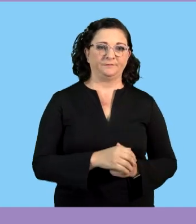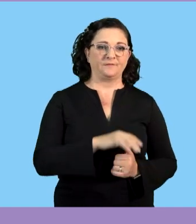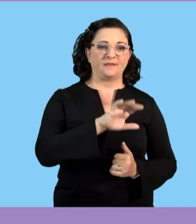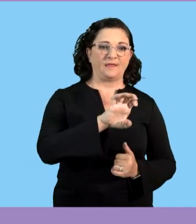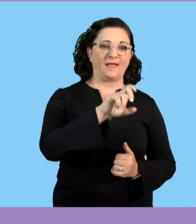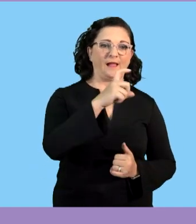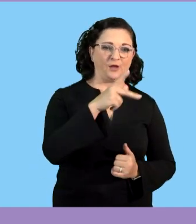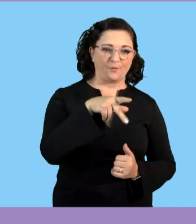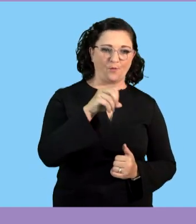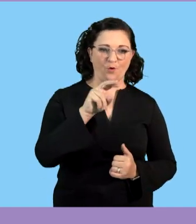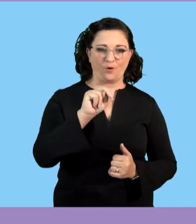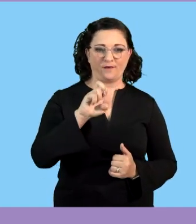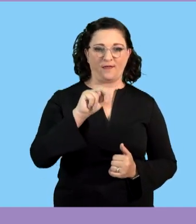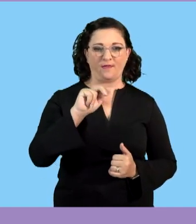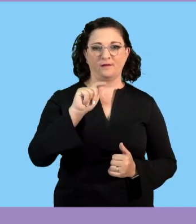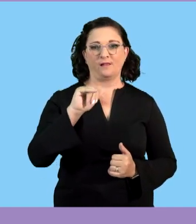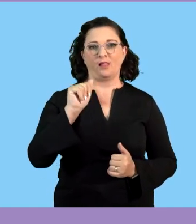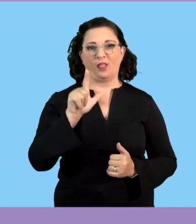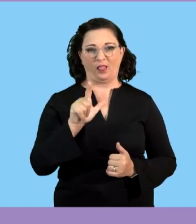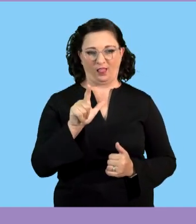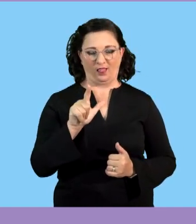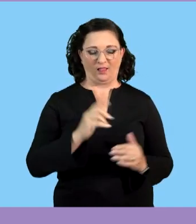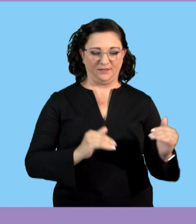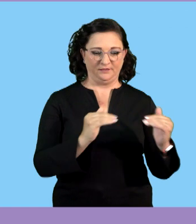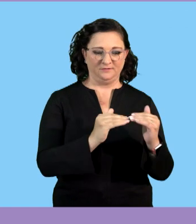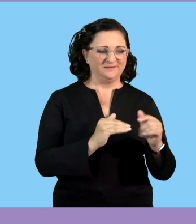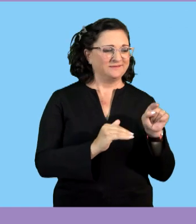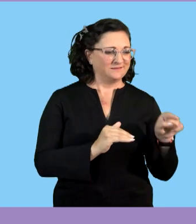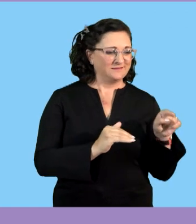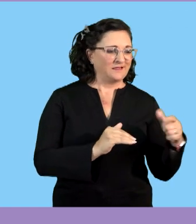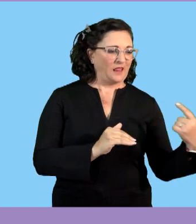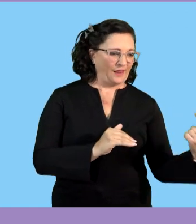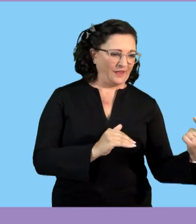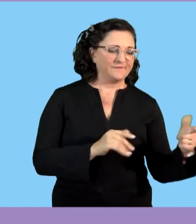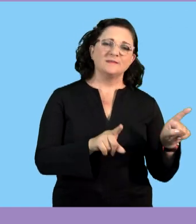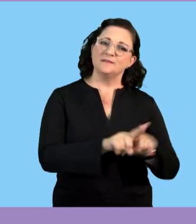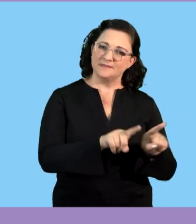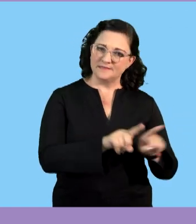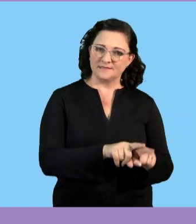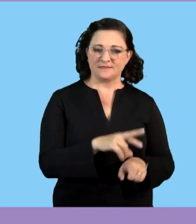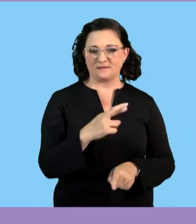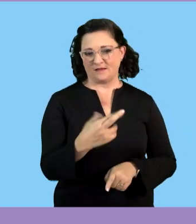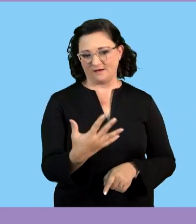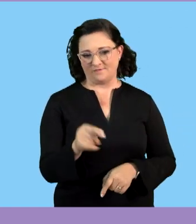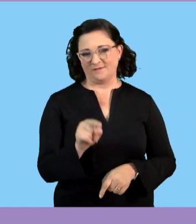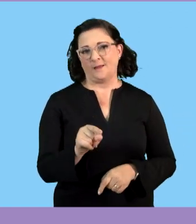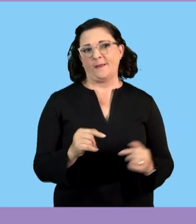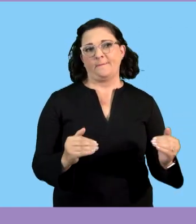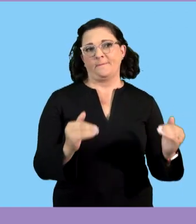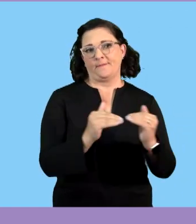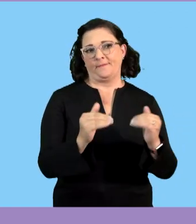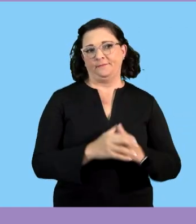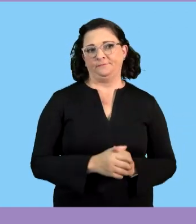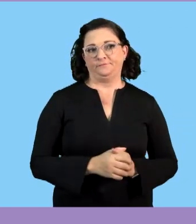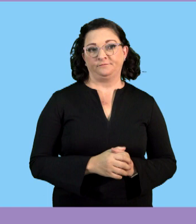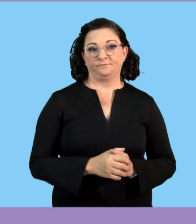are equal to each other. So this means that whatever is on the left is exactly the same as whatever is on the right.